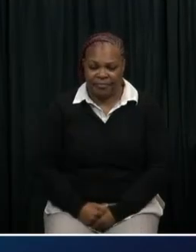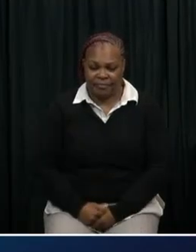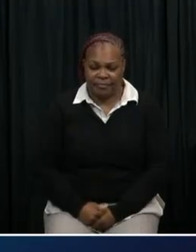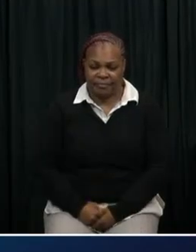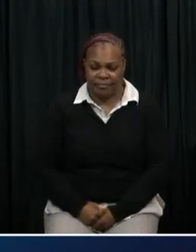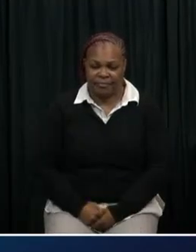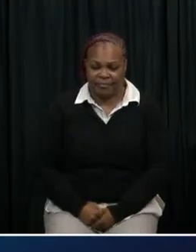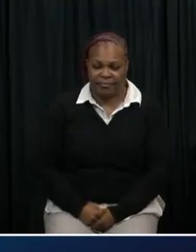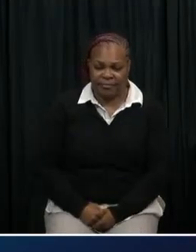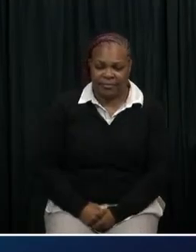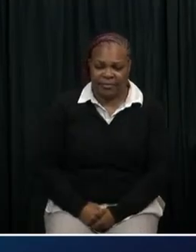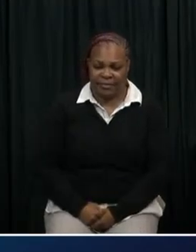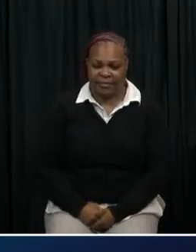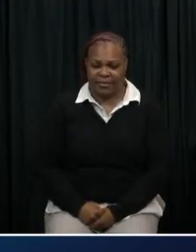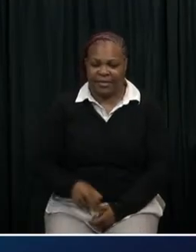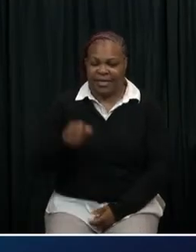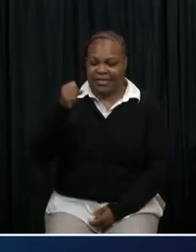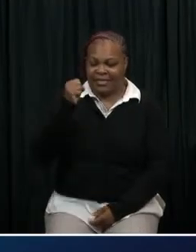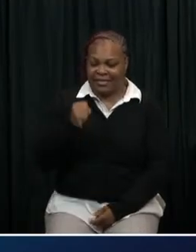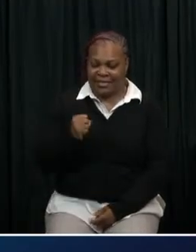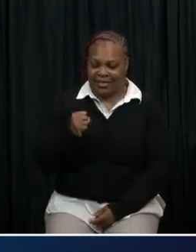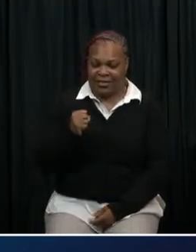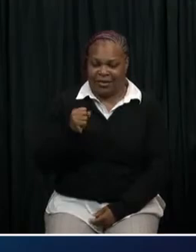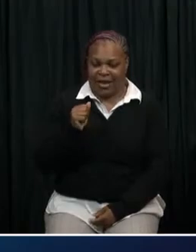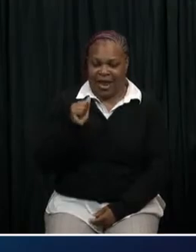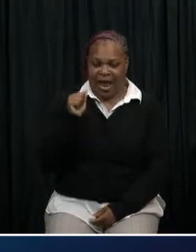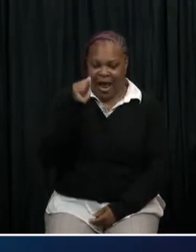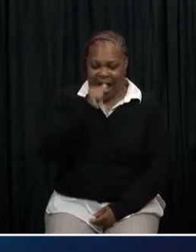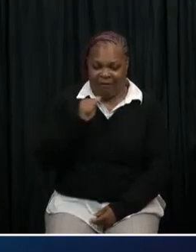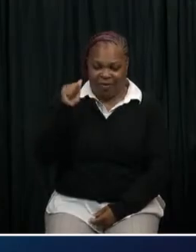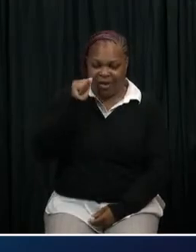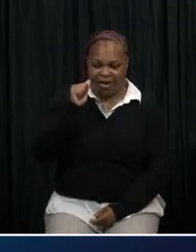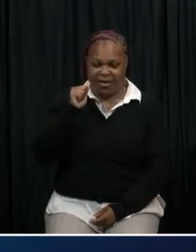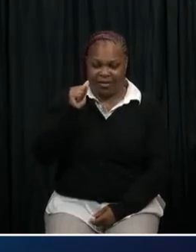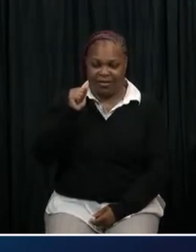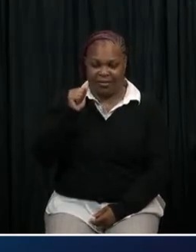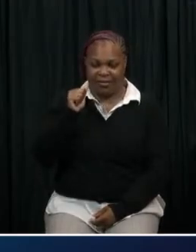Mulambo, Southern Africa Indian Ocean Division.